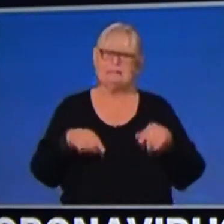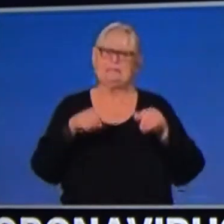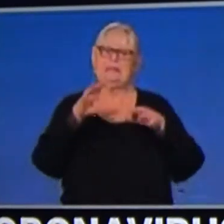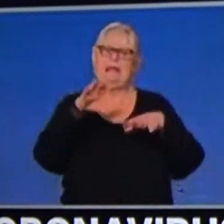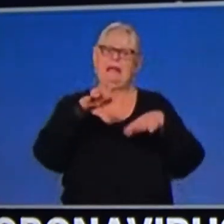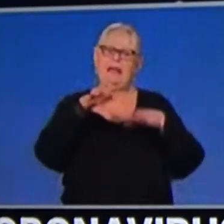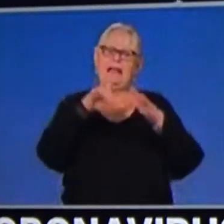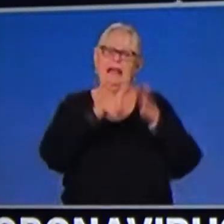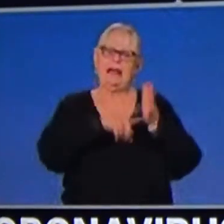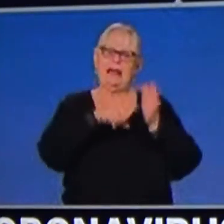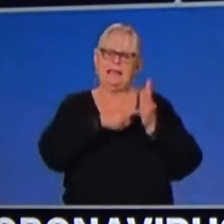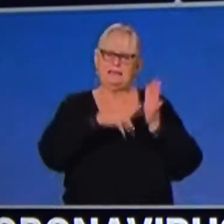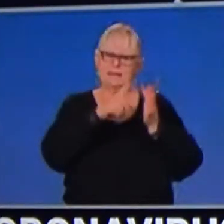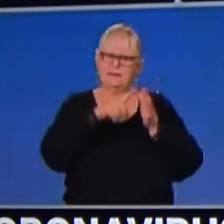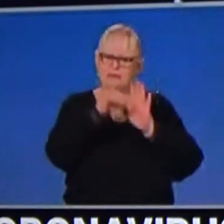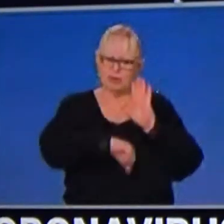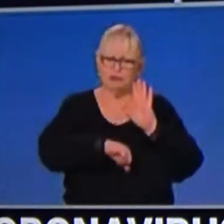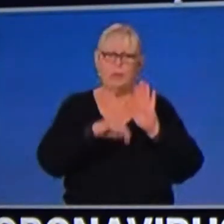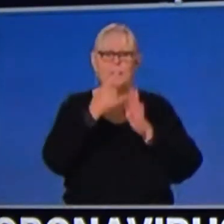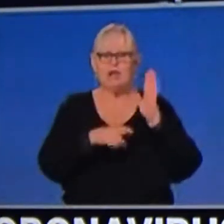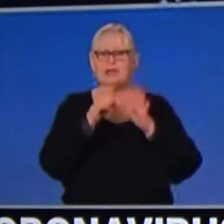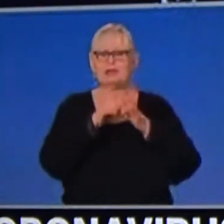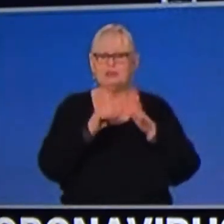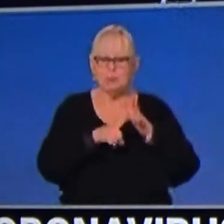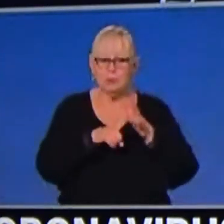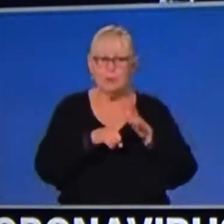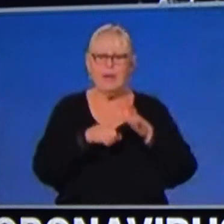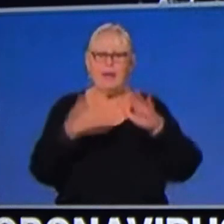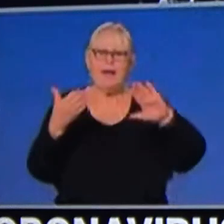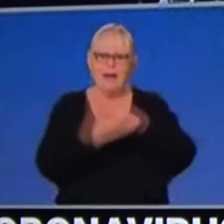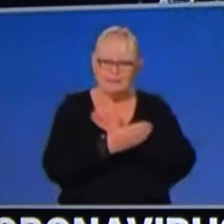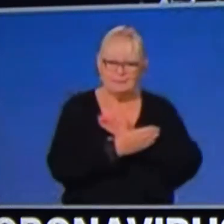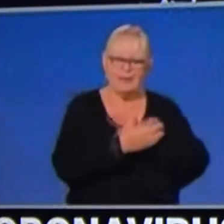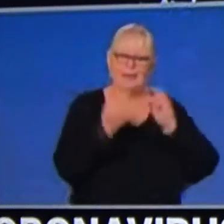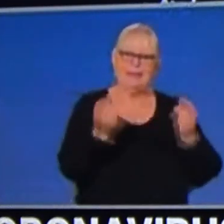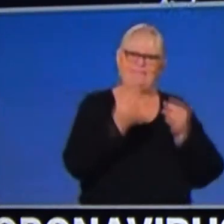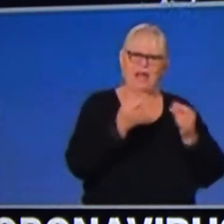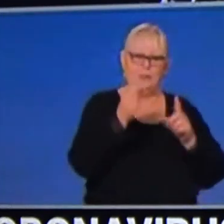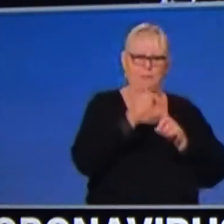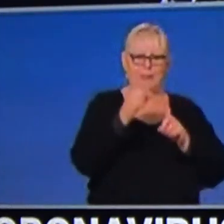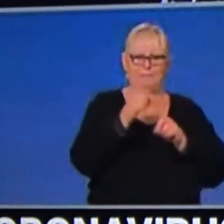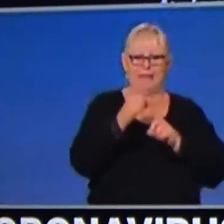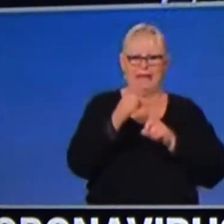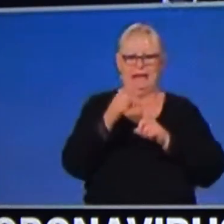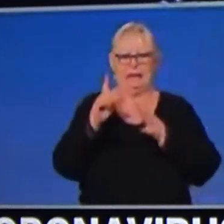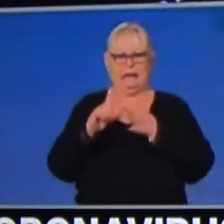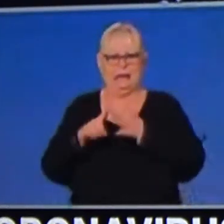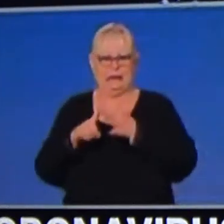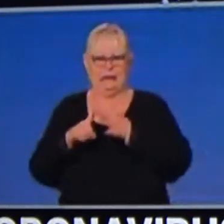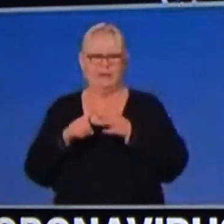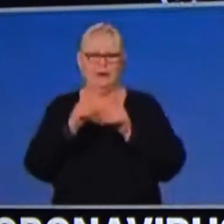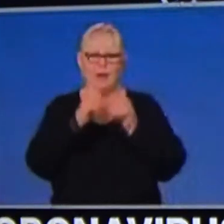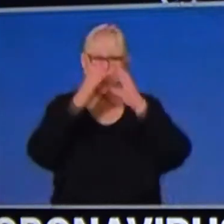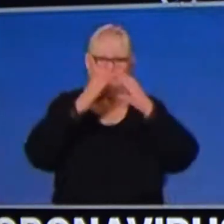elective activity that we only do it within the confines of our available PPE supplies. So it would have to be fairly gentle because we